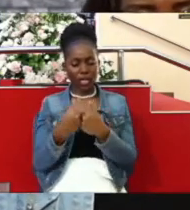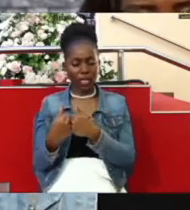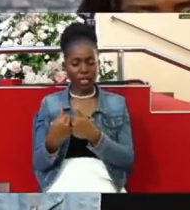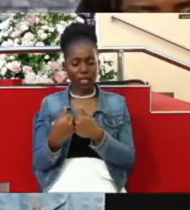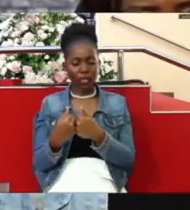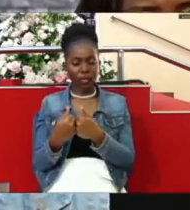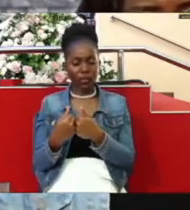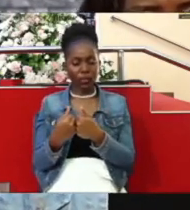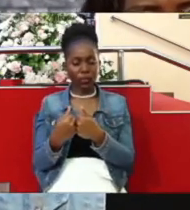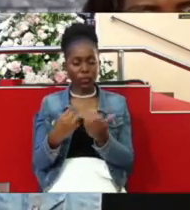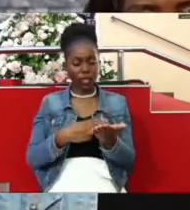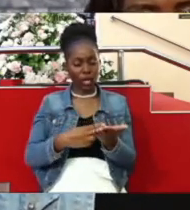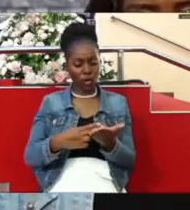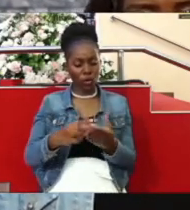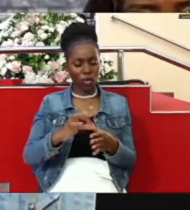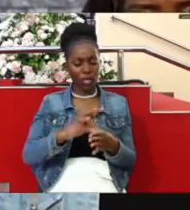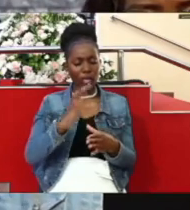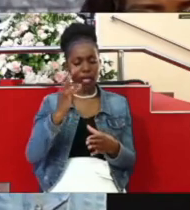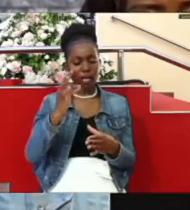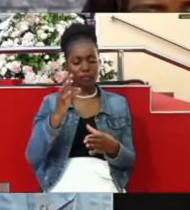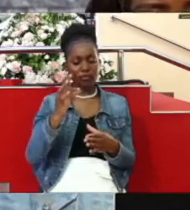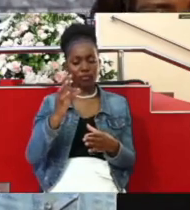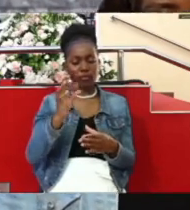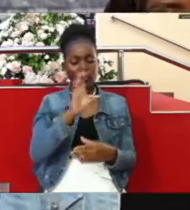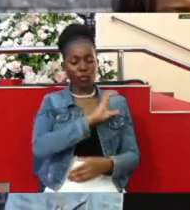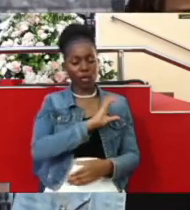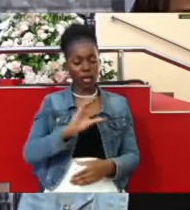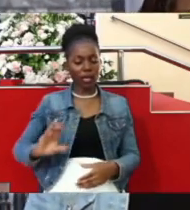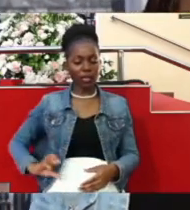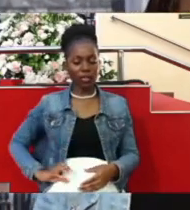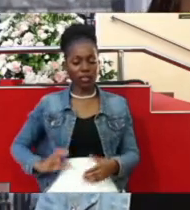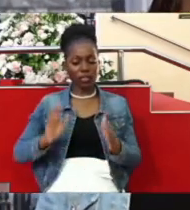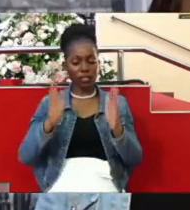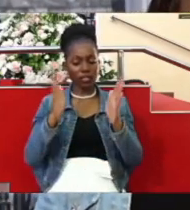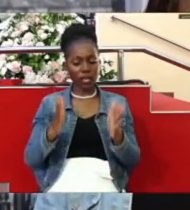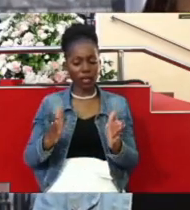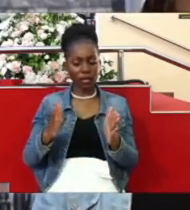you make them to move on to their Rehoboth, dear Father,